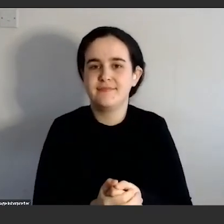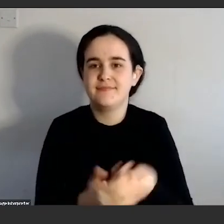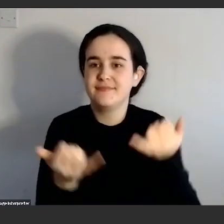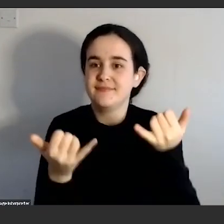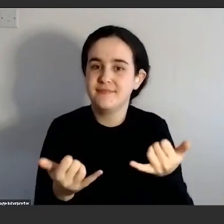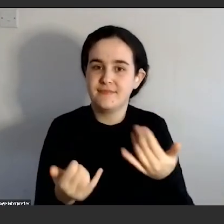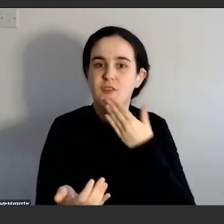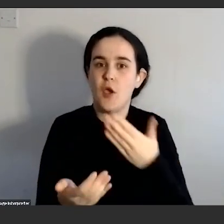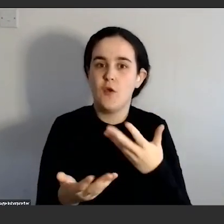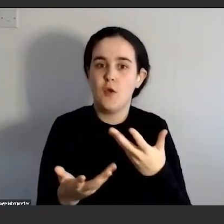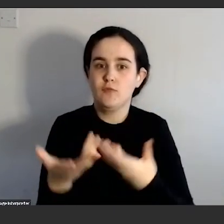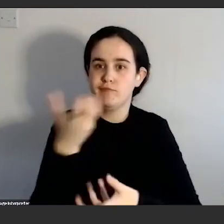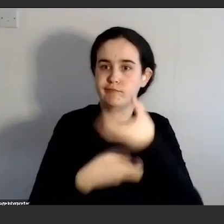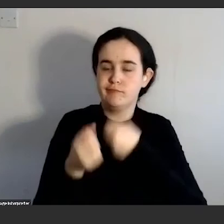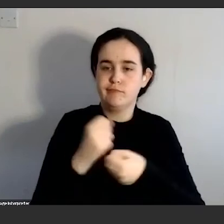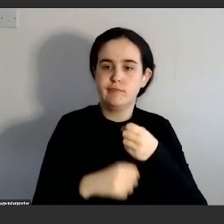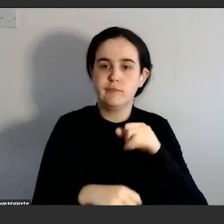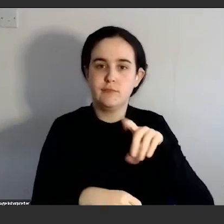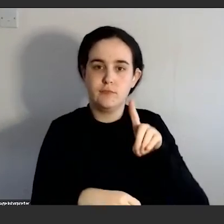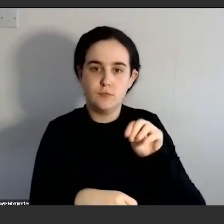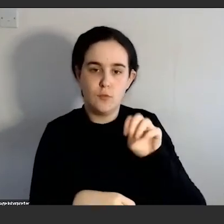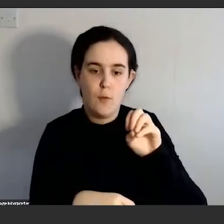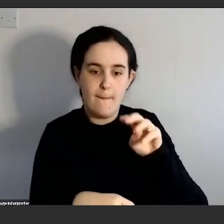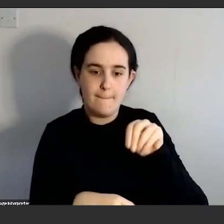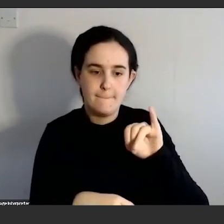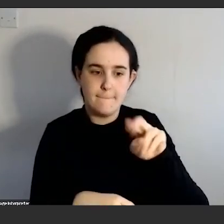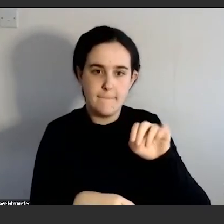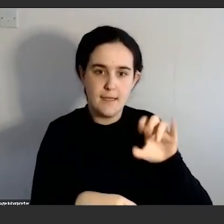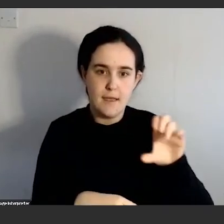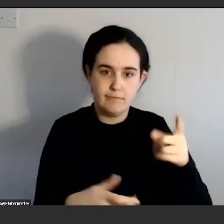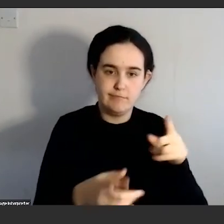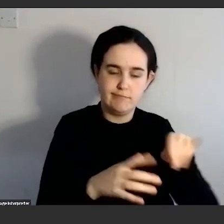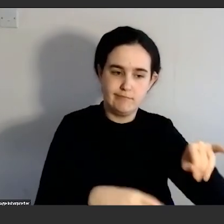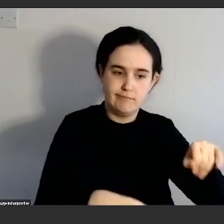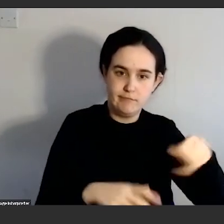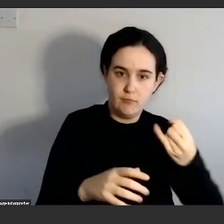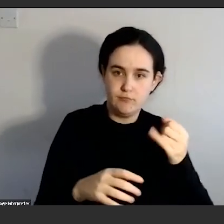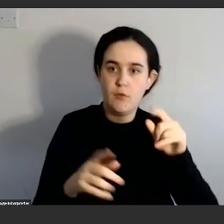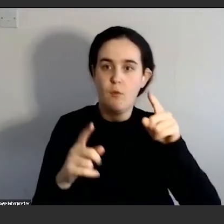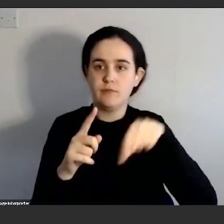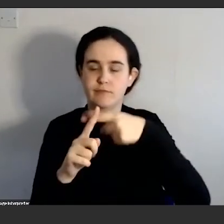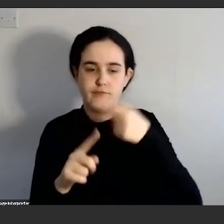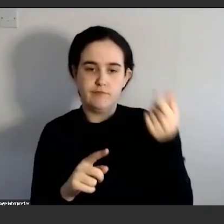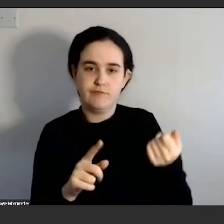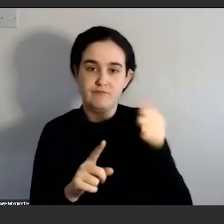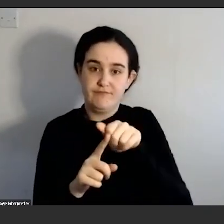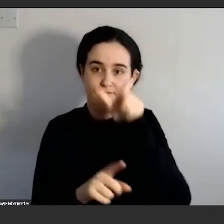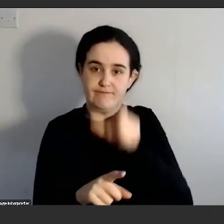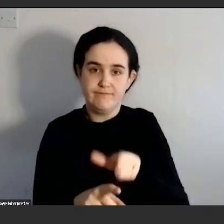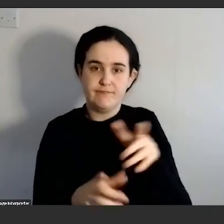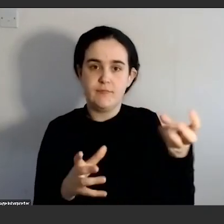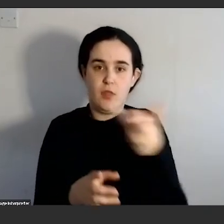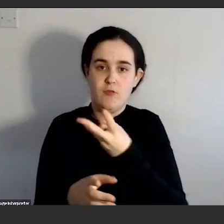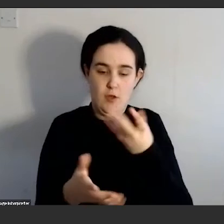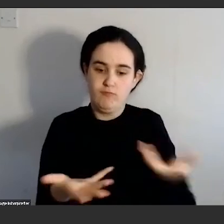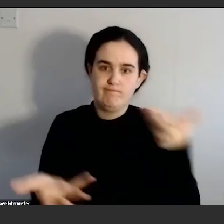their perfect job titles and what brings them to the table by way of introduction. Christopher, you start your introduction first. Go ahead.